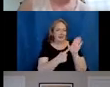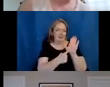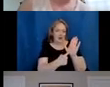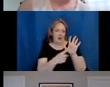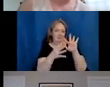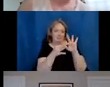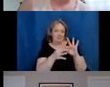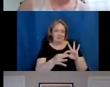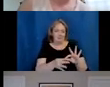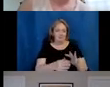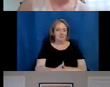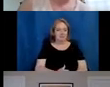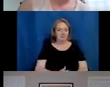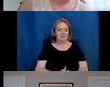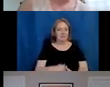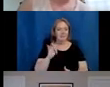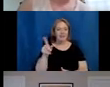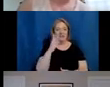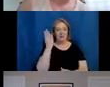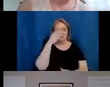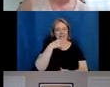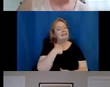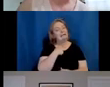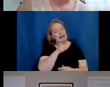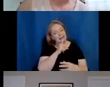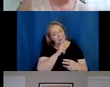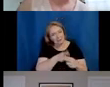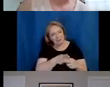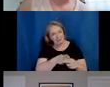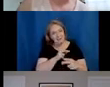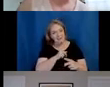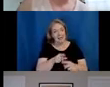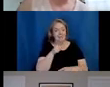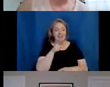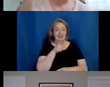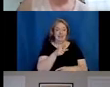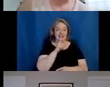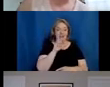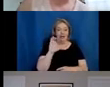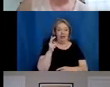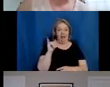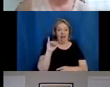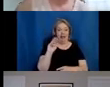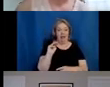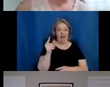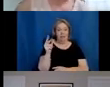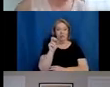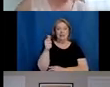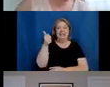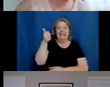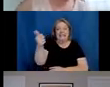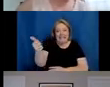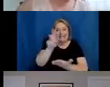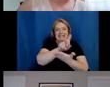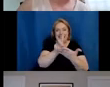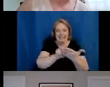people if they happen to miss it. And I didn't mention it before, but this is actually Chaim Gross's lighting design. So this was